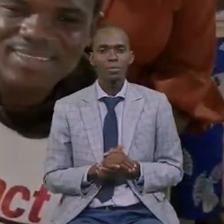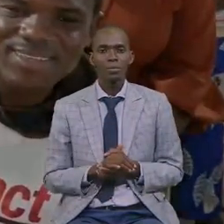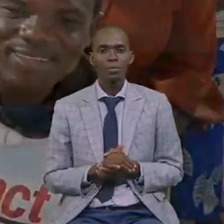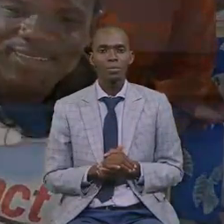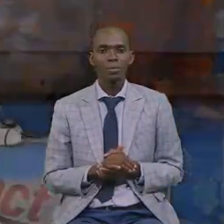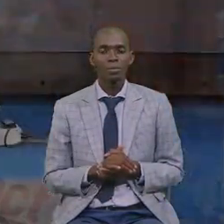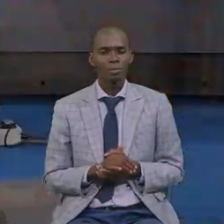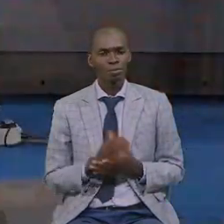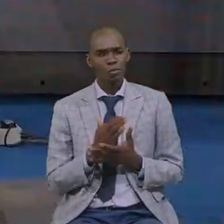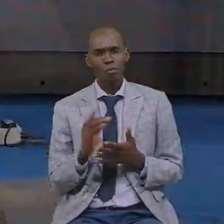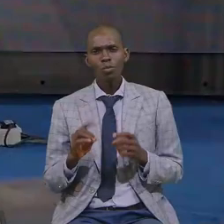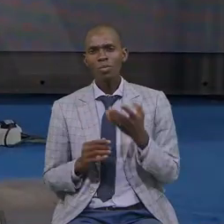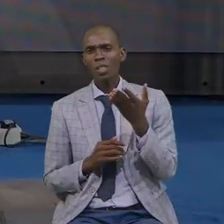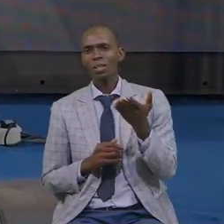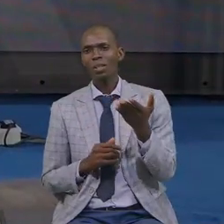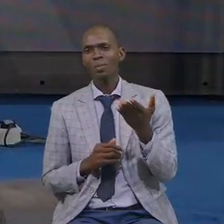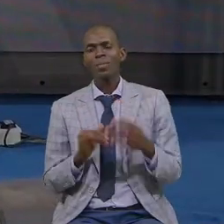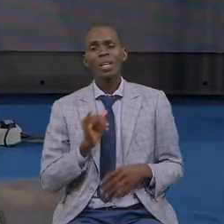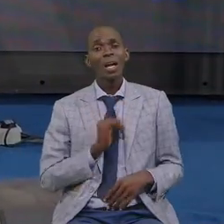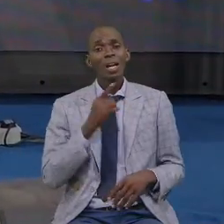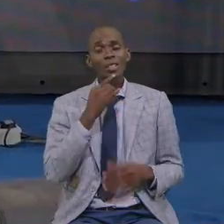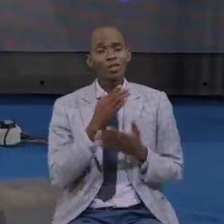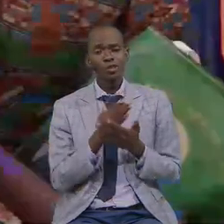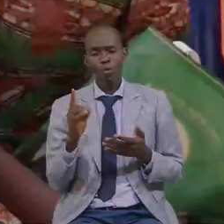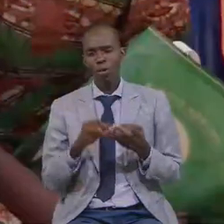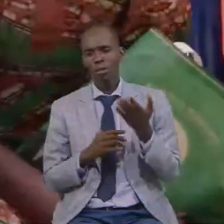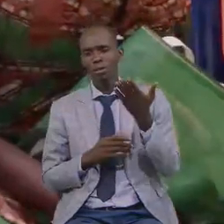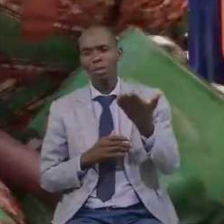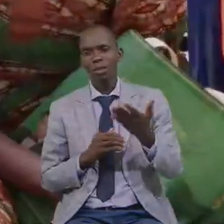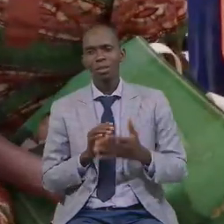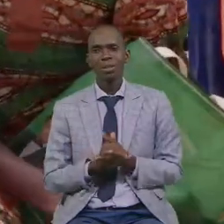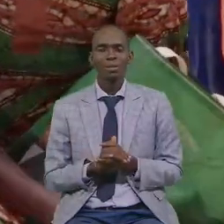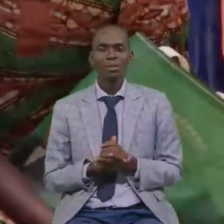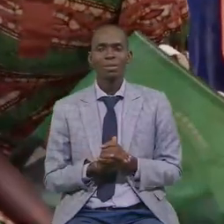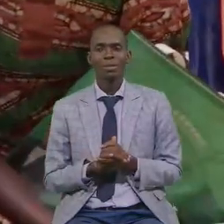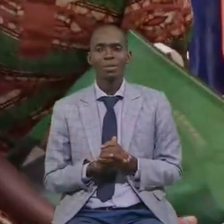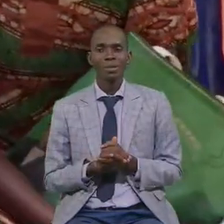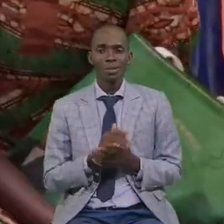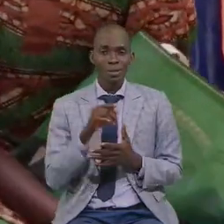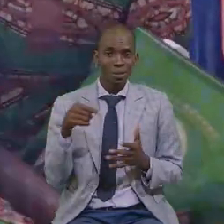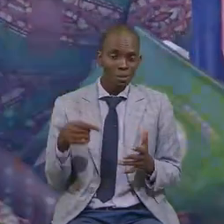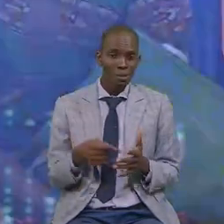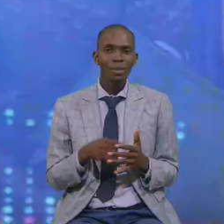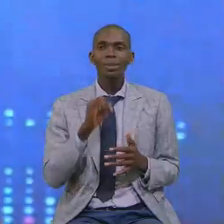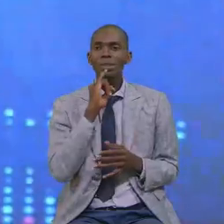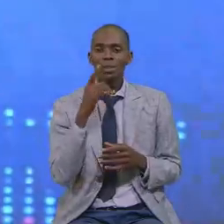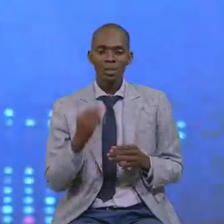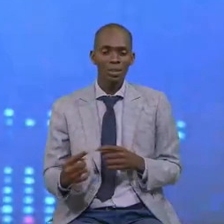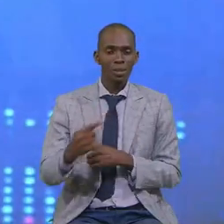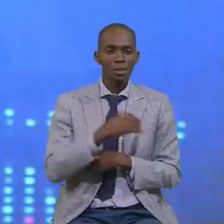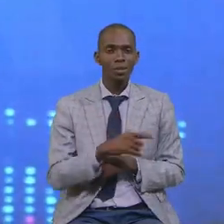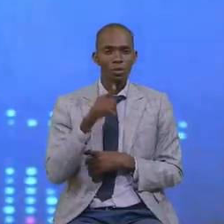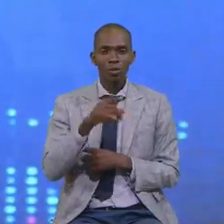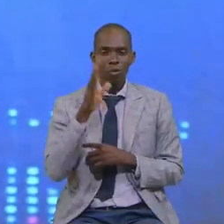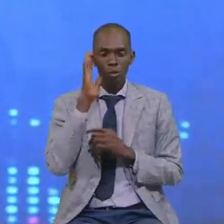Somebody there. I said somebody there. This is the day you will wake